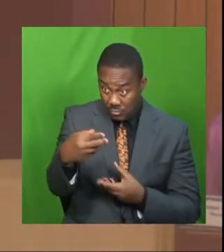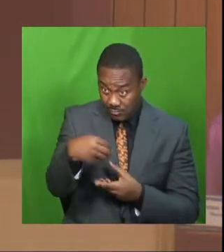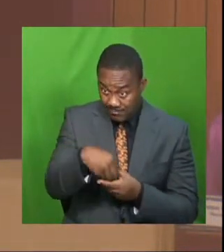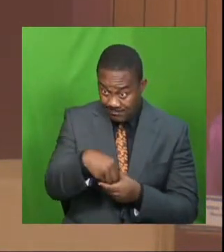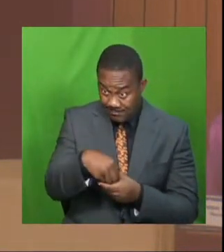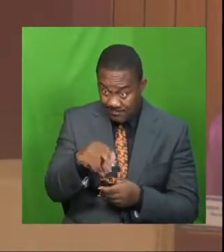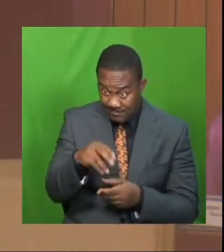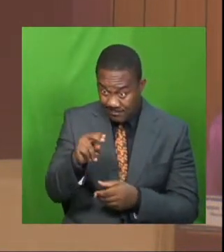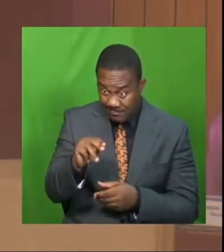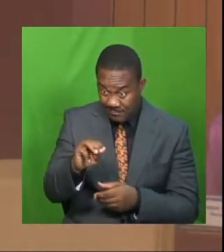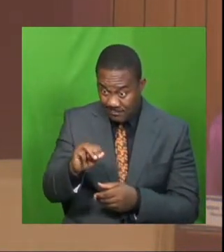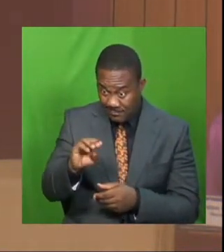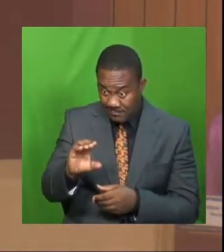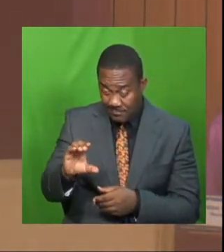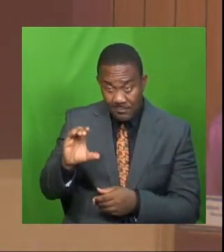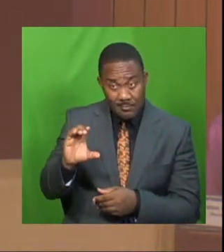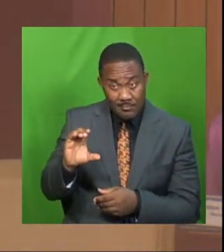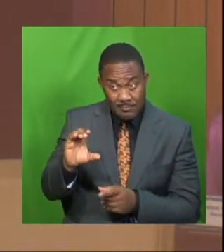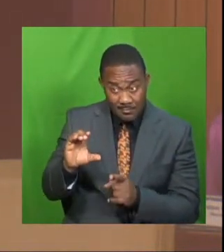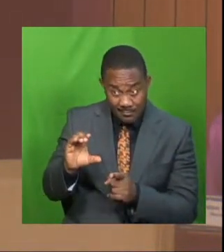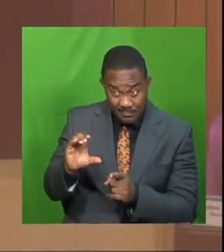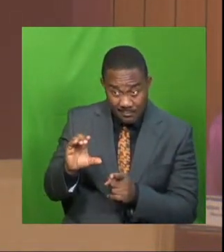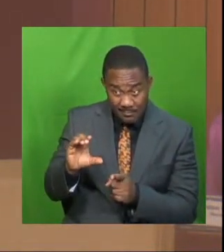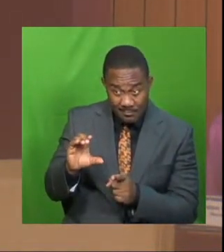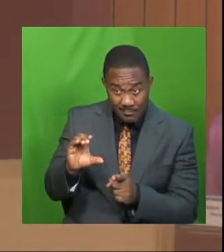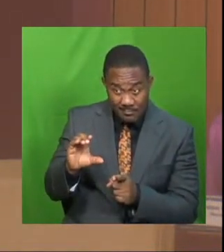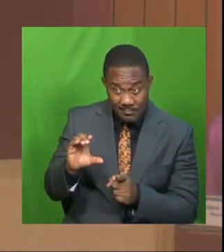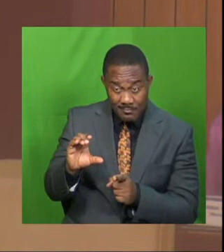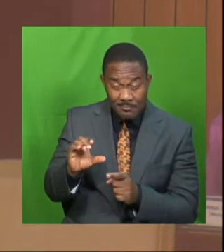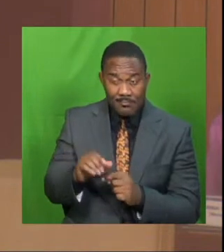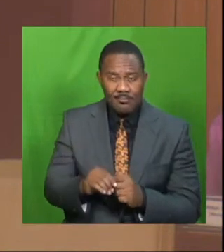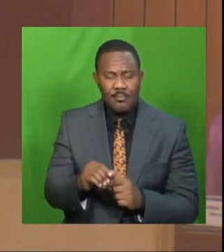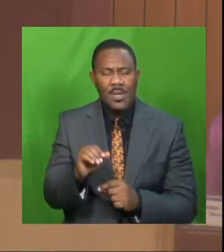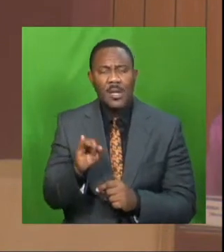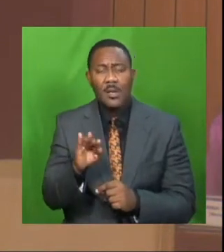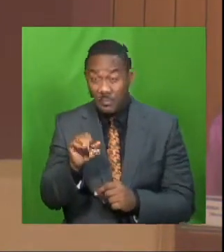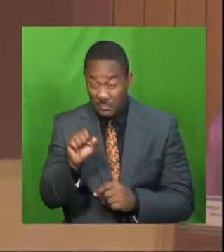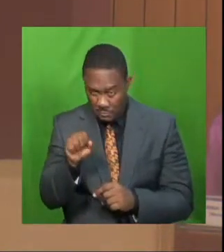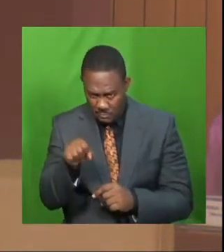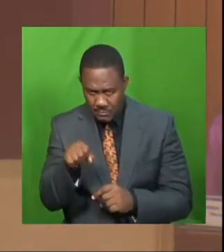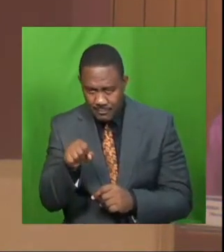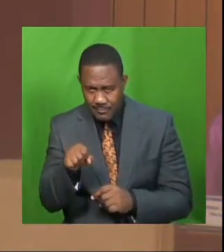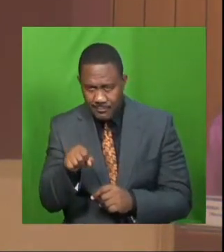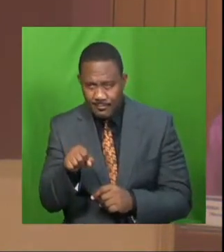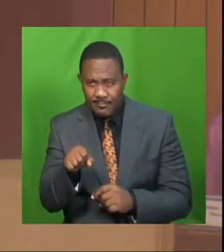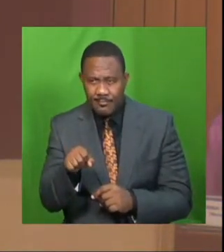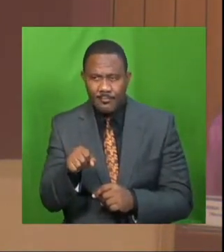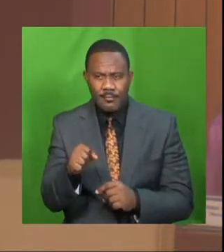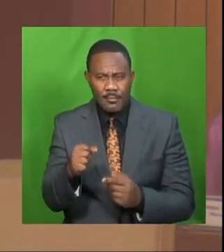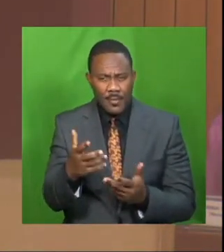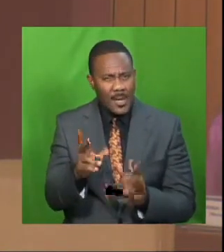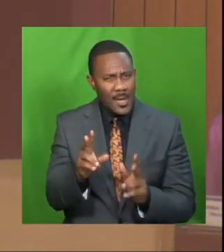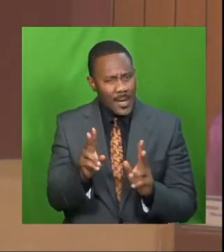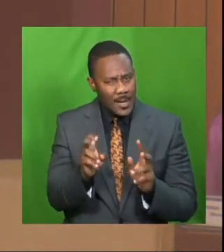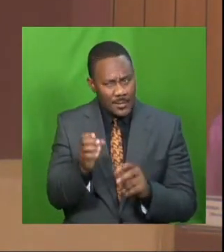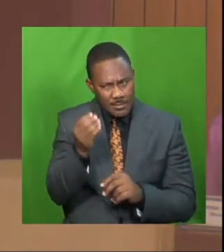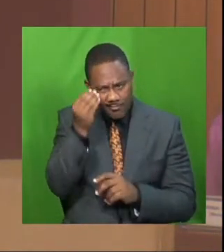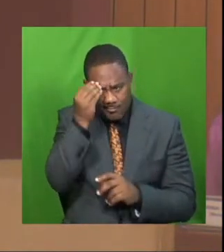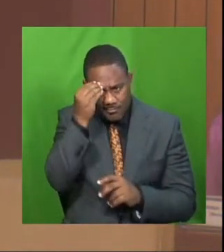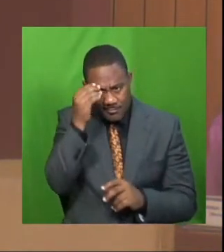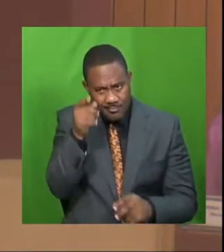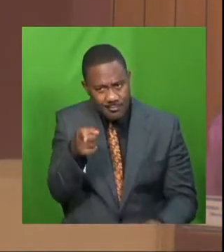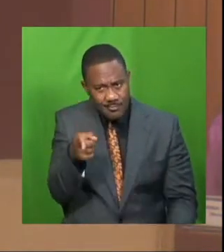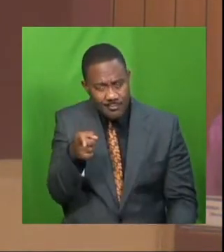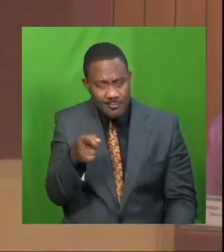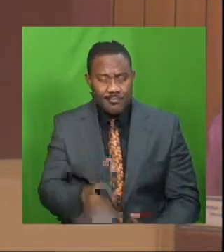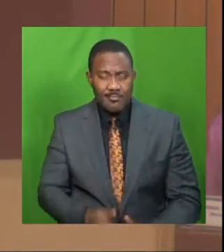the National Media Commission? If it is, has this issue come to his attention? Yes,